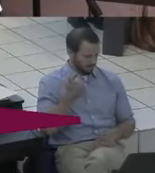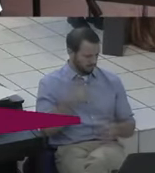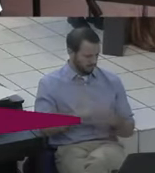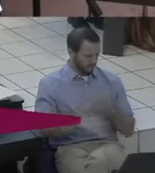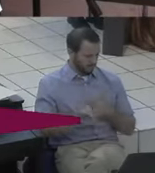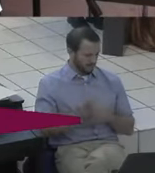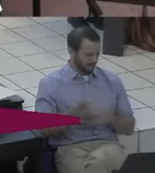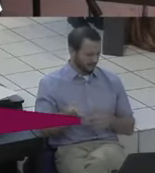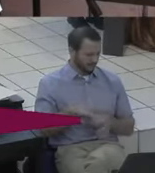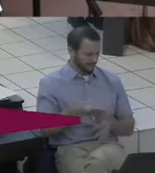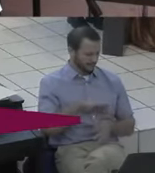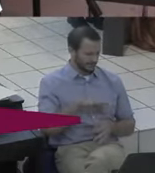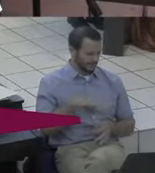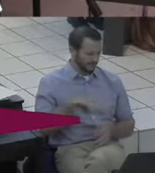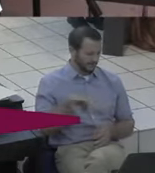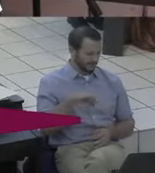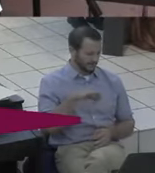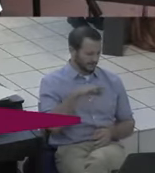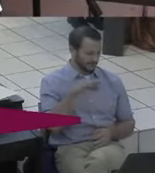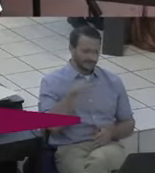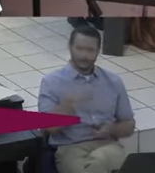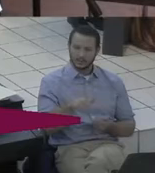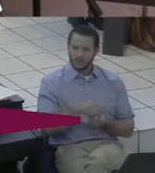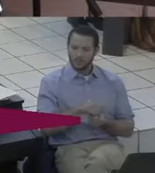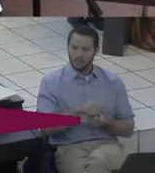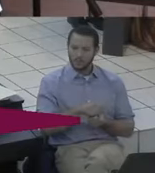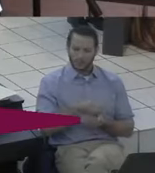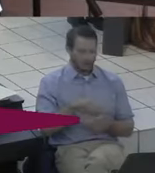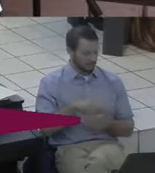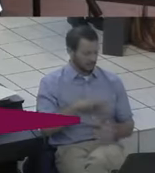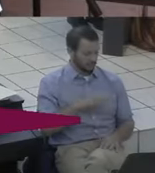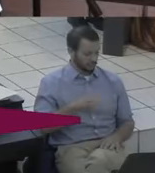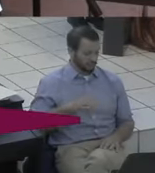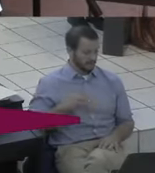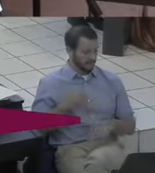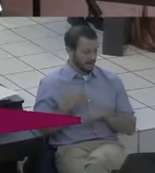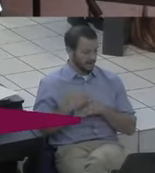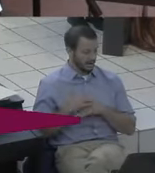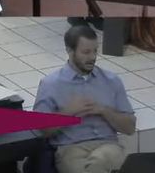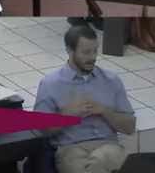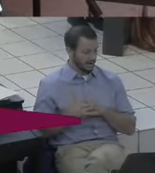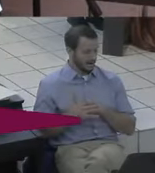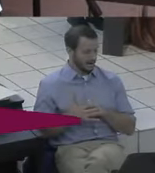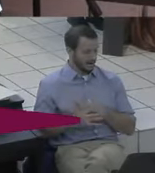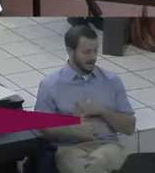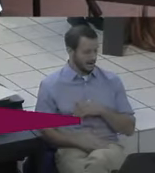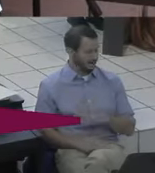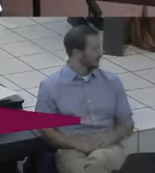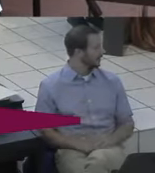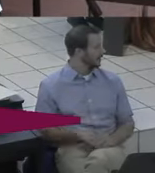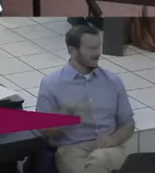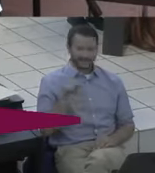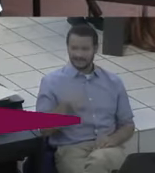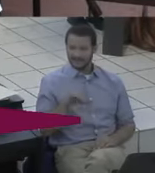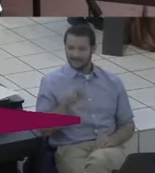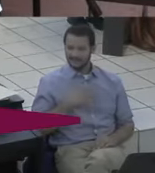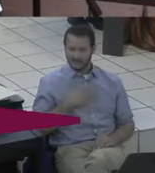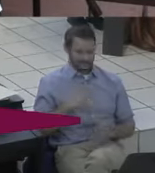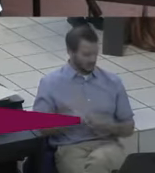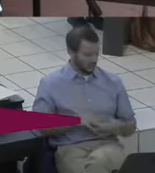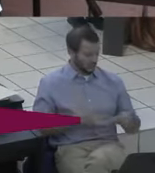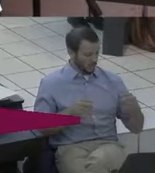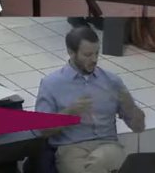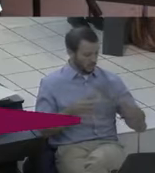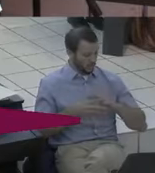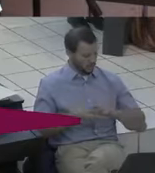God, born of the Spirit, washed in Christ's blood. This is